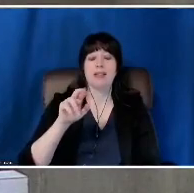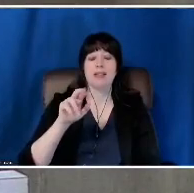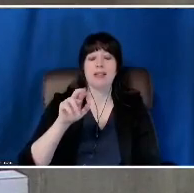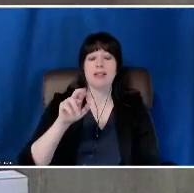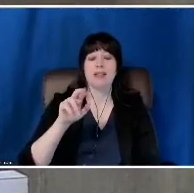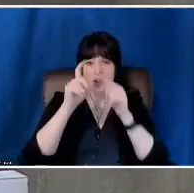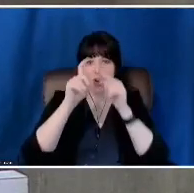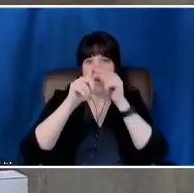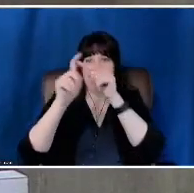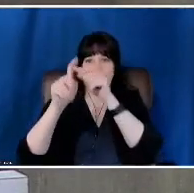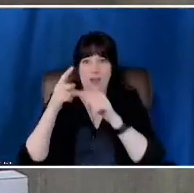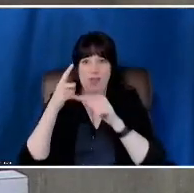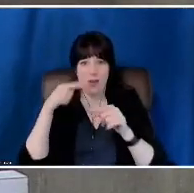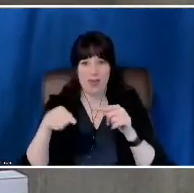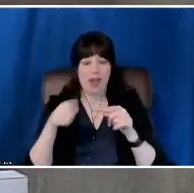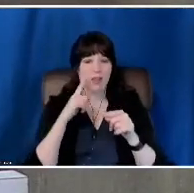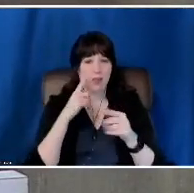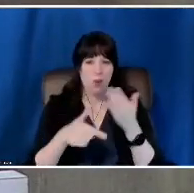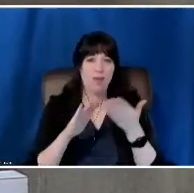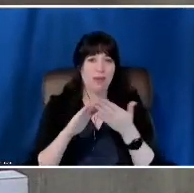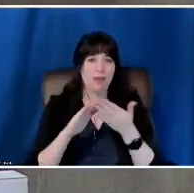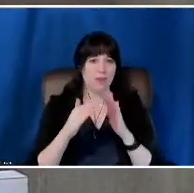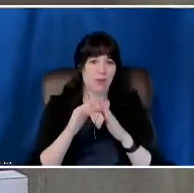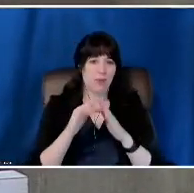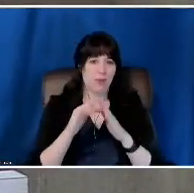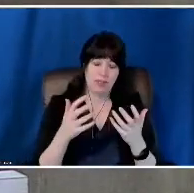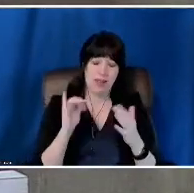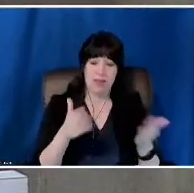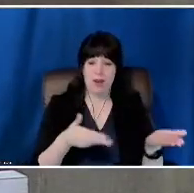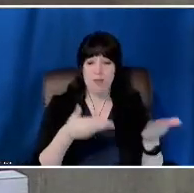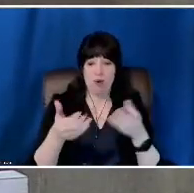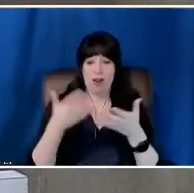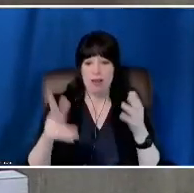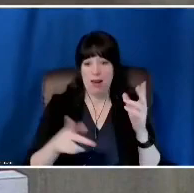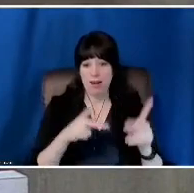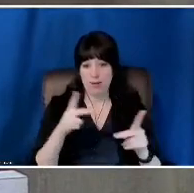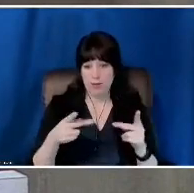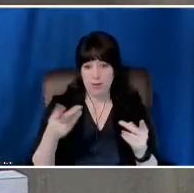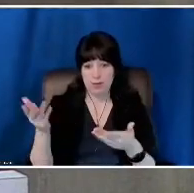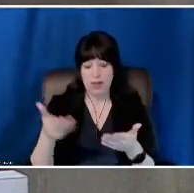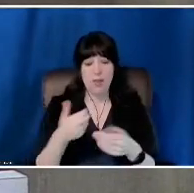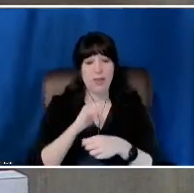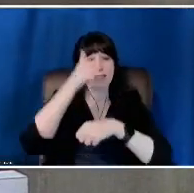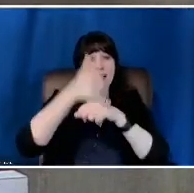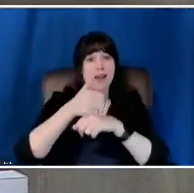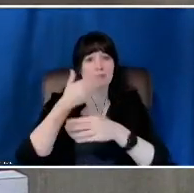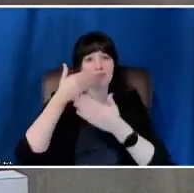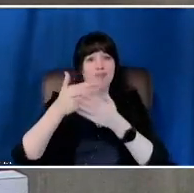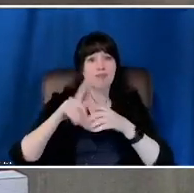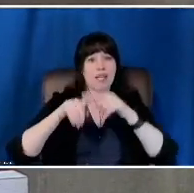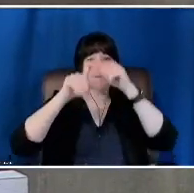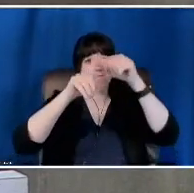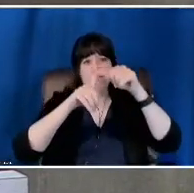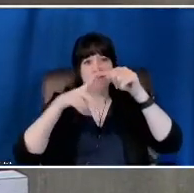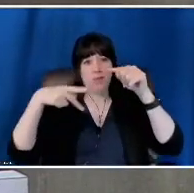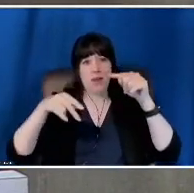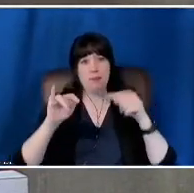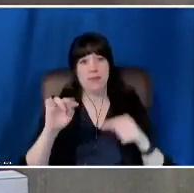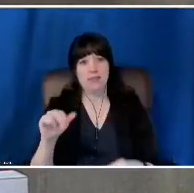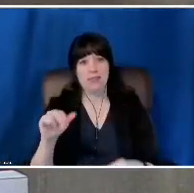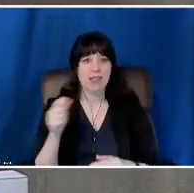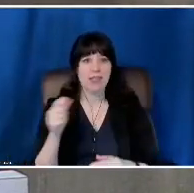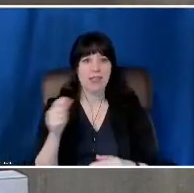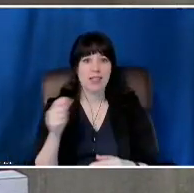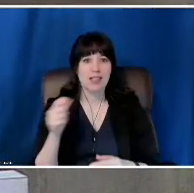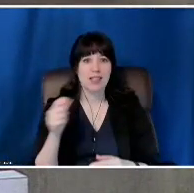a place to hang up pinatas in the park was what the community really wanted. And that's then brought a bunch of people together. They created a whole setup that really centered that part of the culture and what people wanted. And it was something